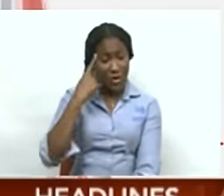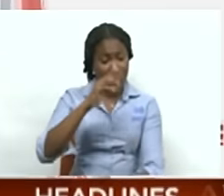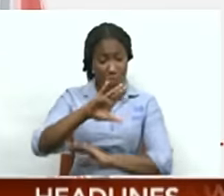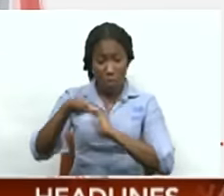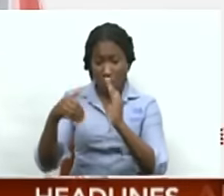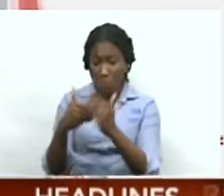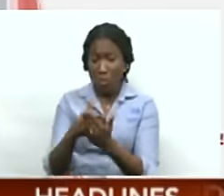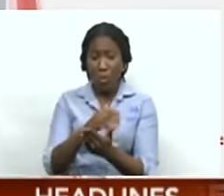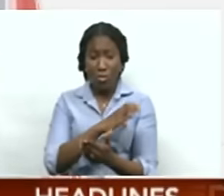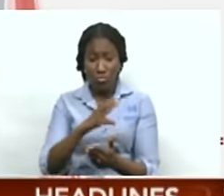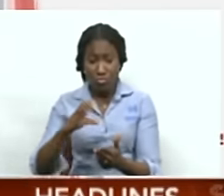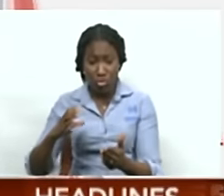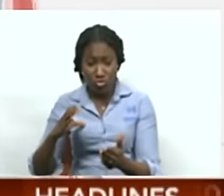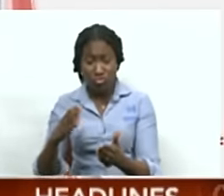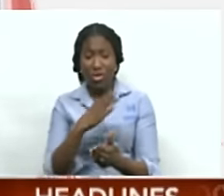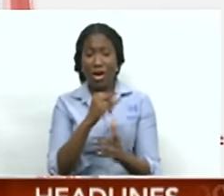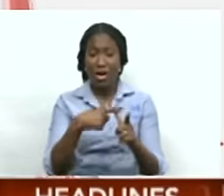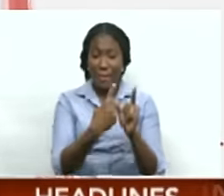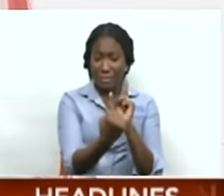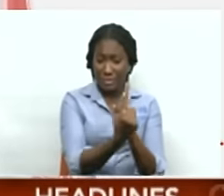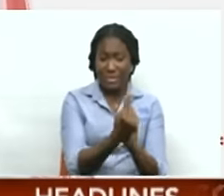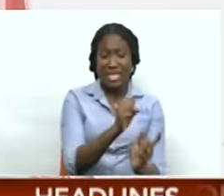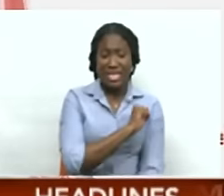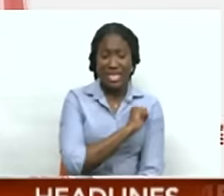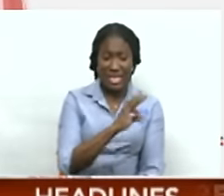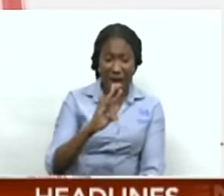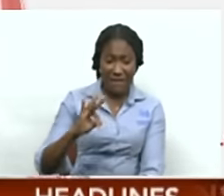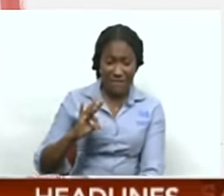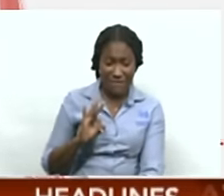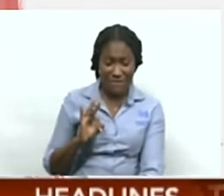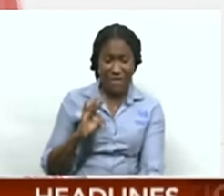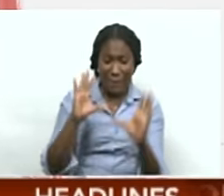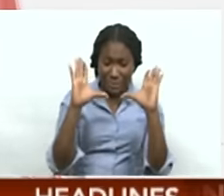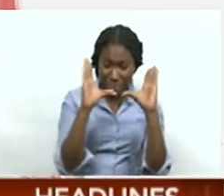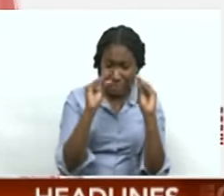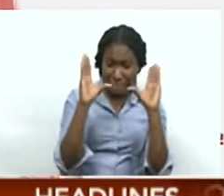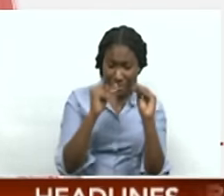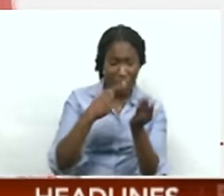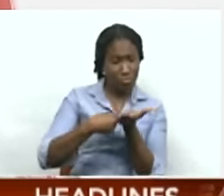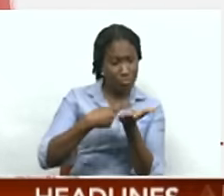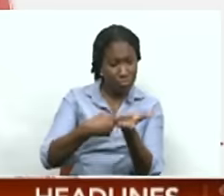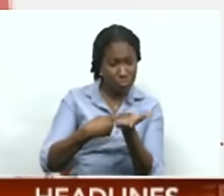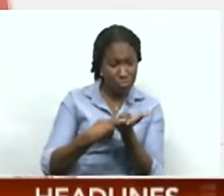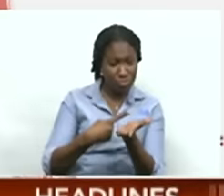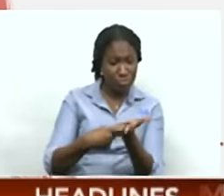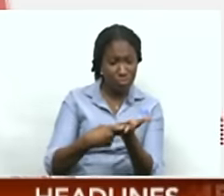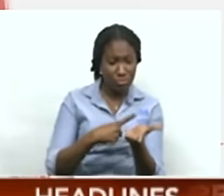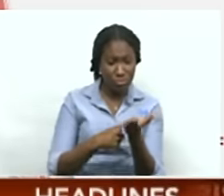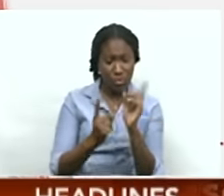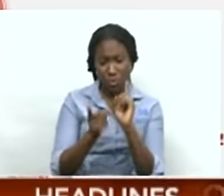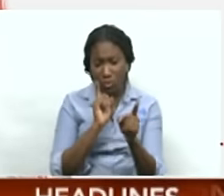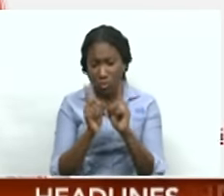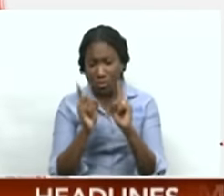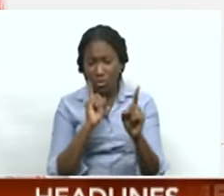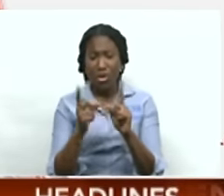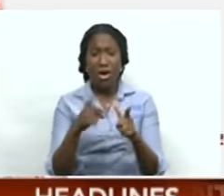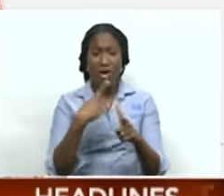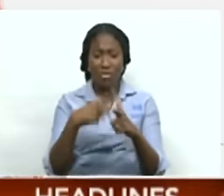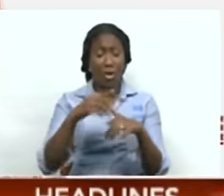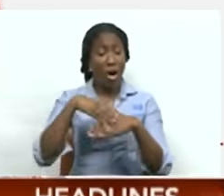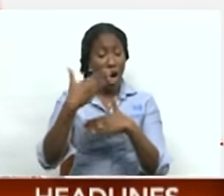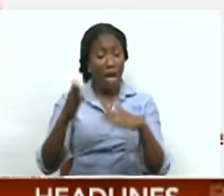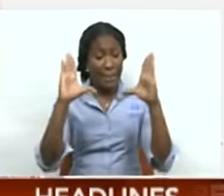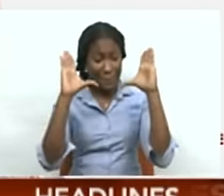staff and have that kind of engagement. And coming out of the meetings,